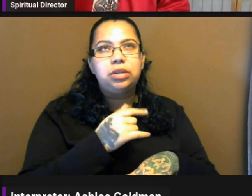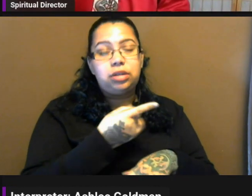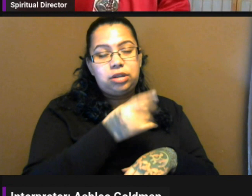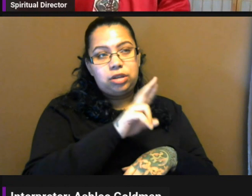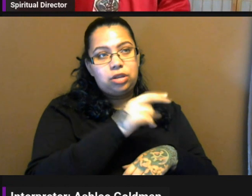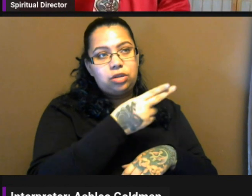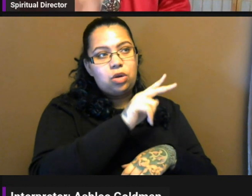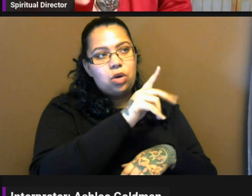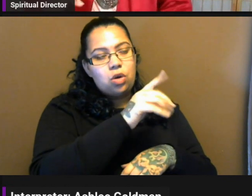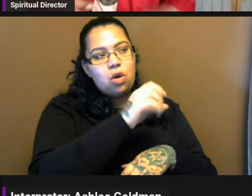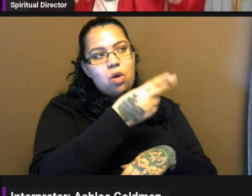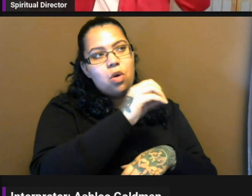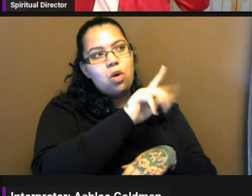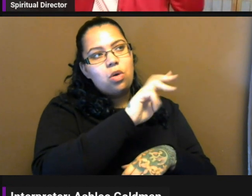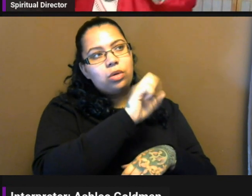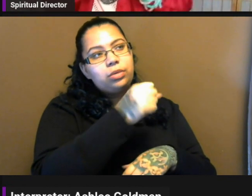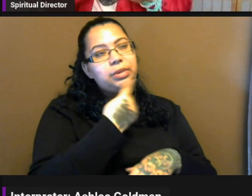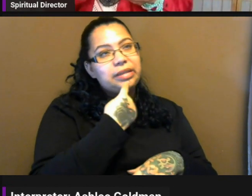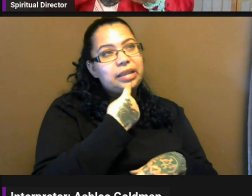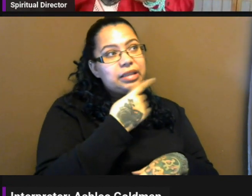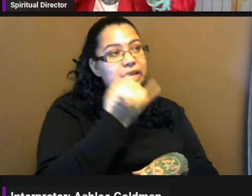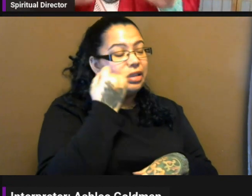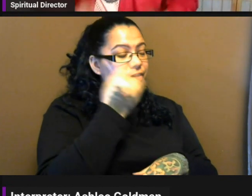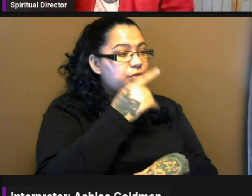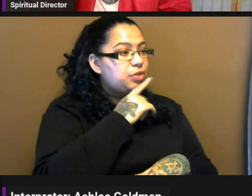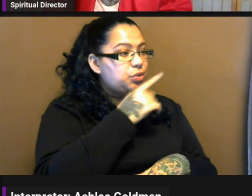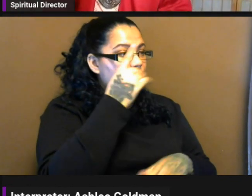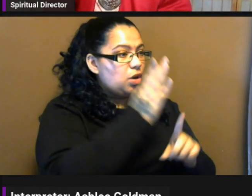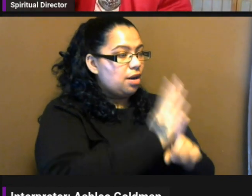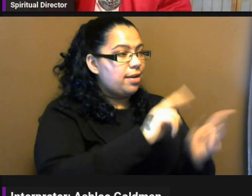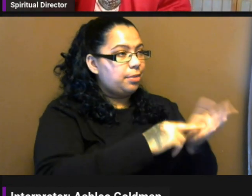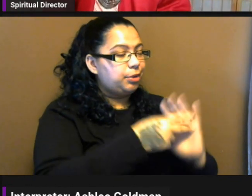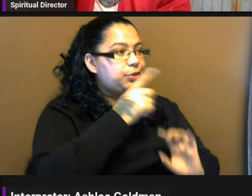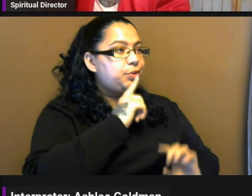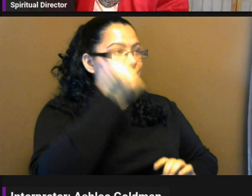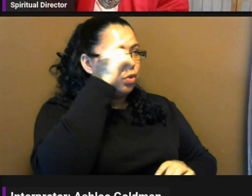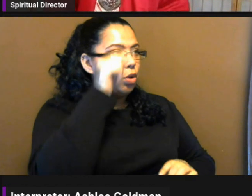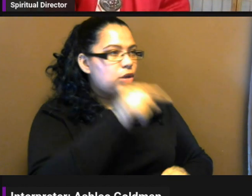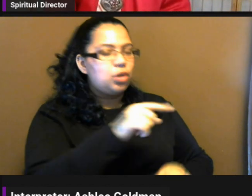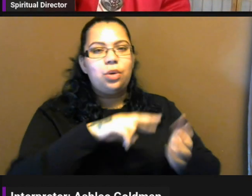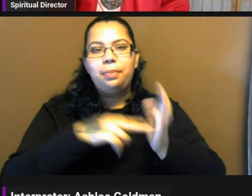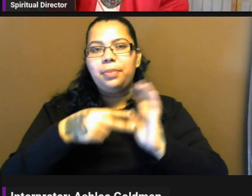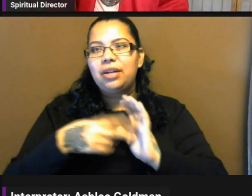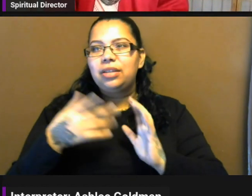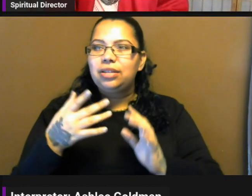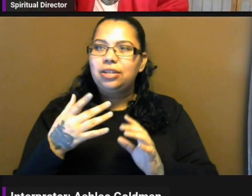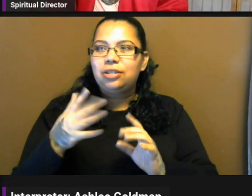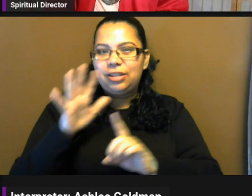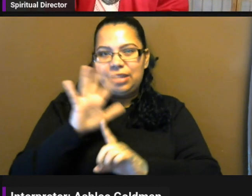whatever is true about God is true about you. The essence of this is who you are. It is what you